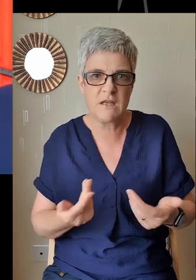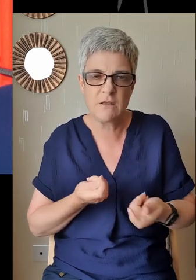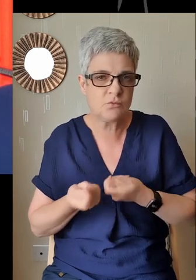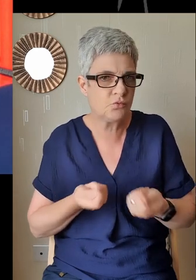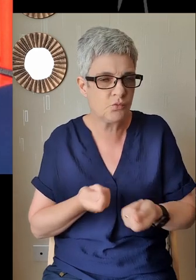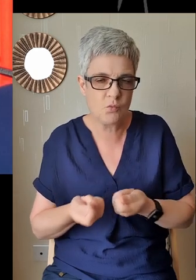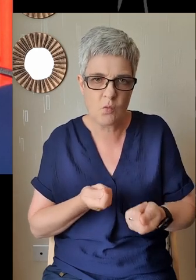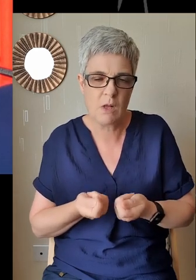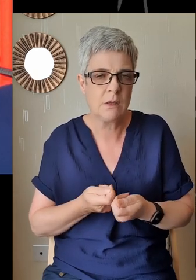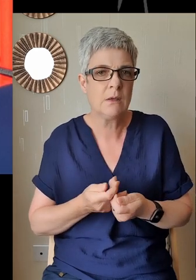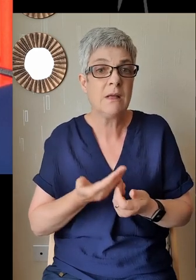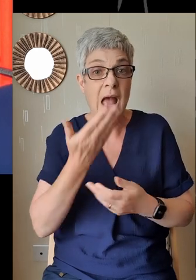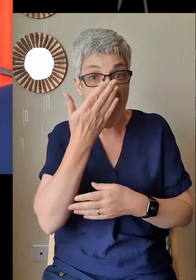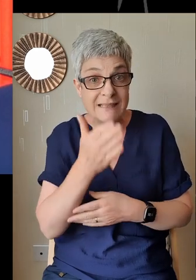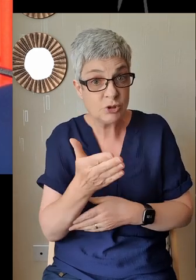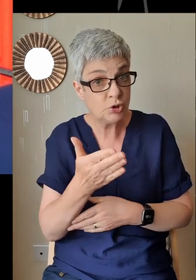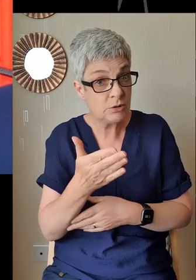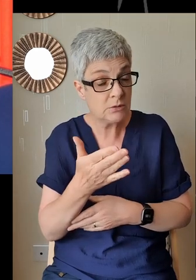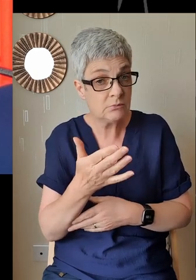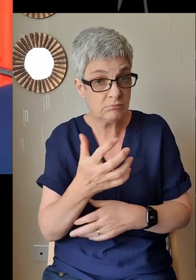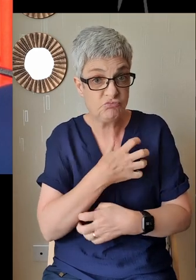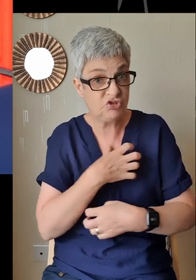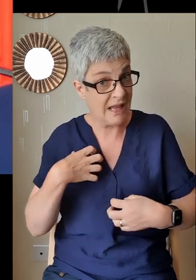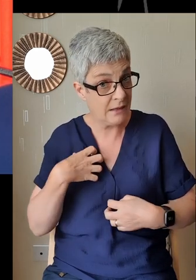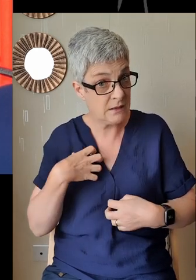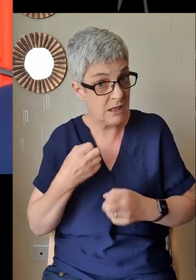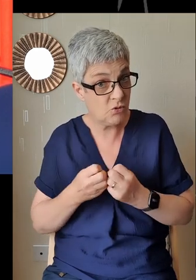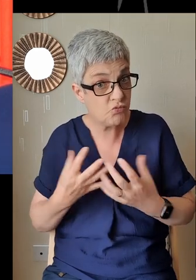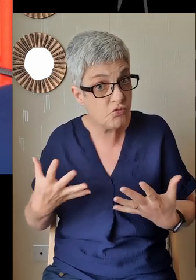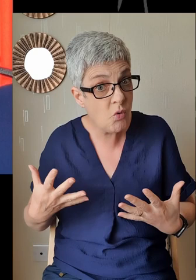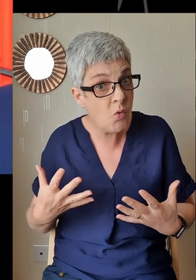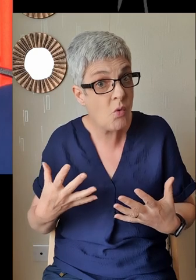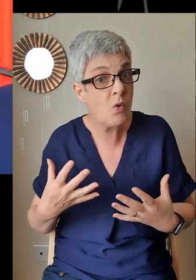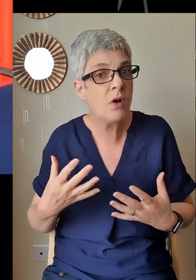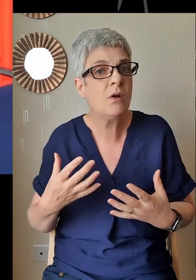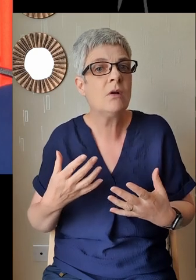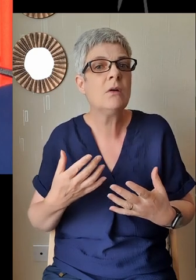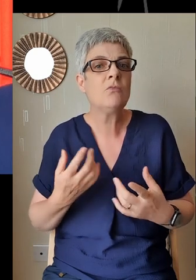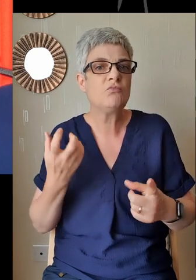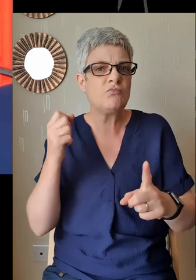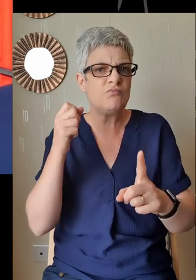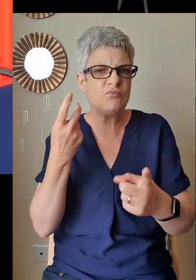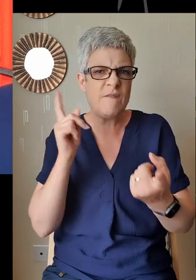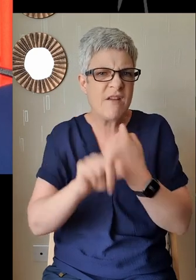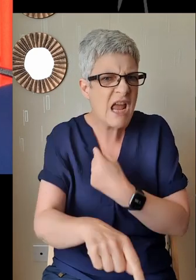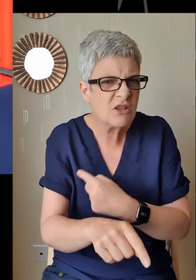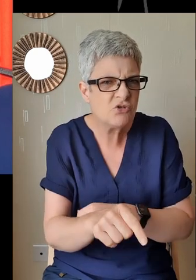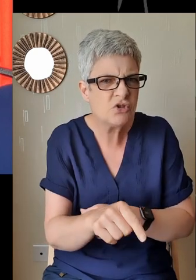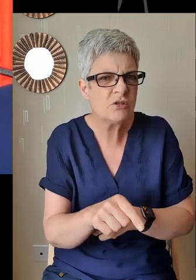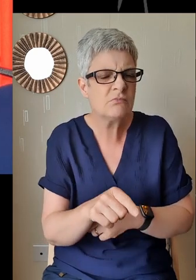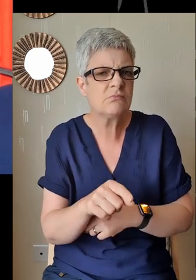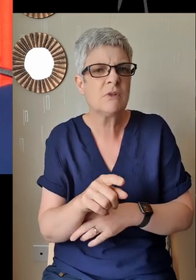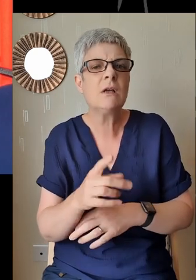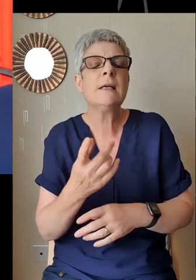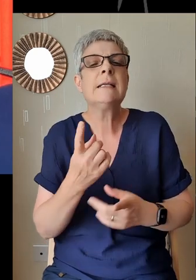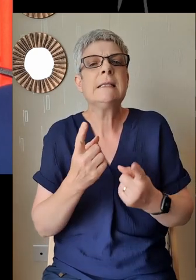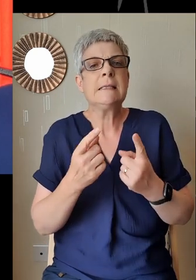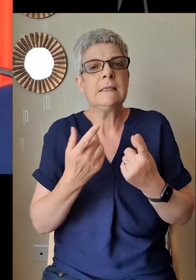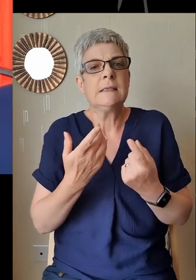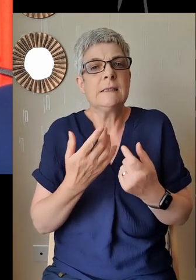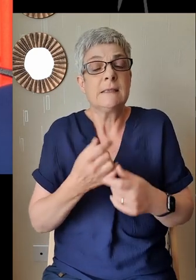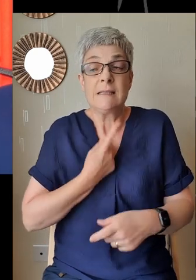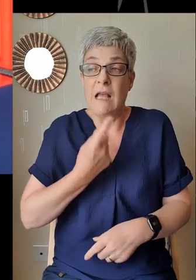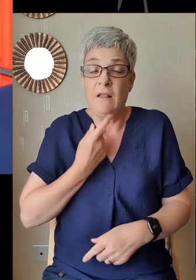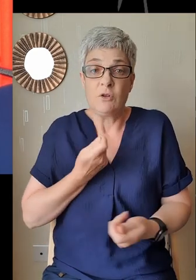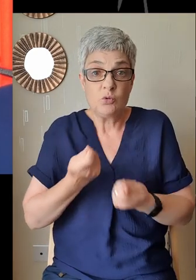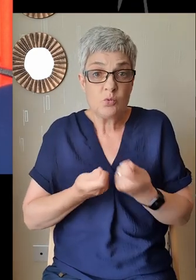Attitudes, do we let jealousy grow? Revenge thoughts take control. You see, self-control is needed